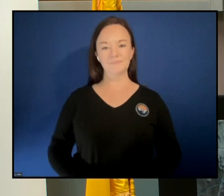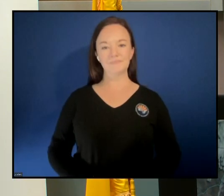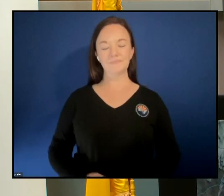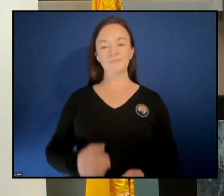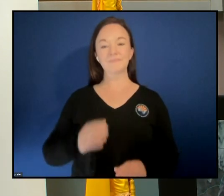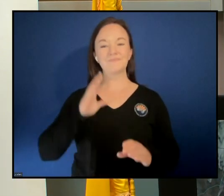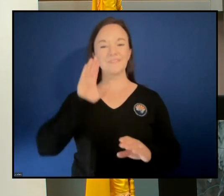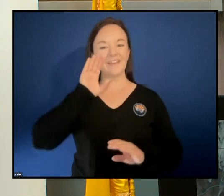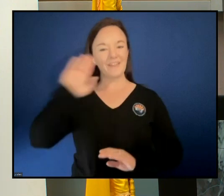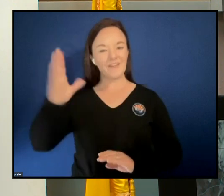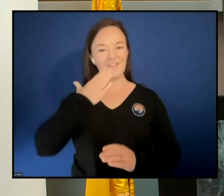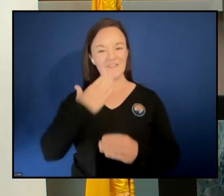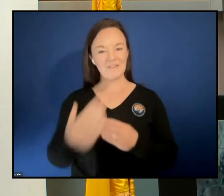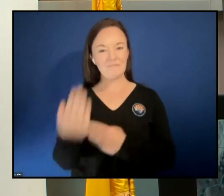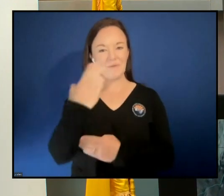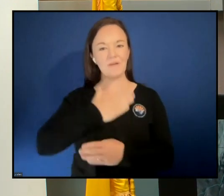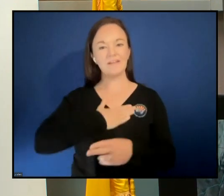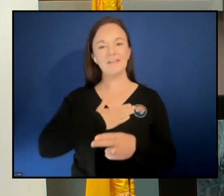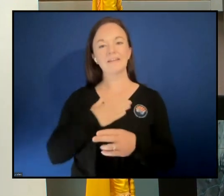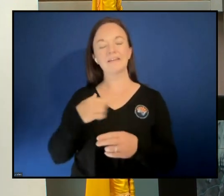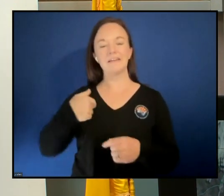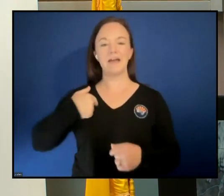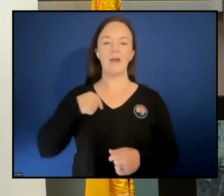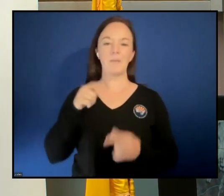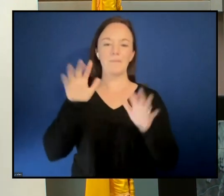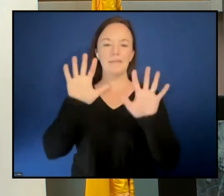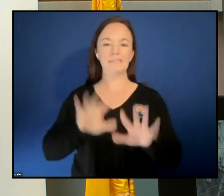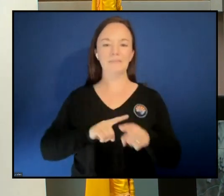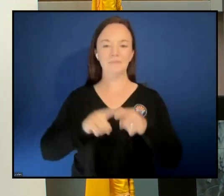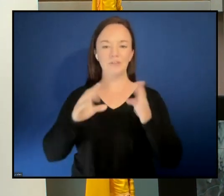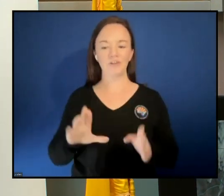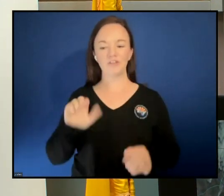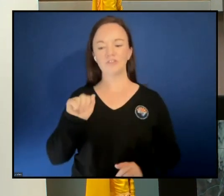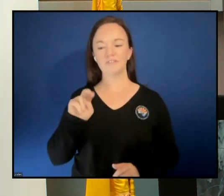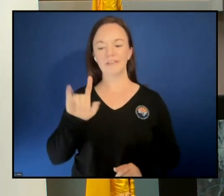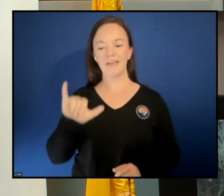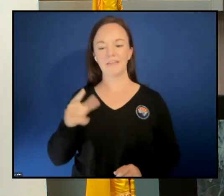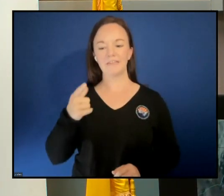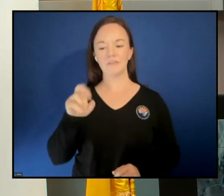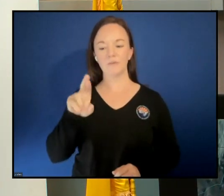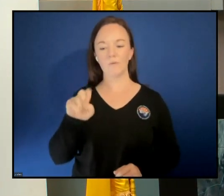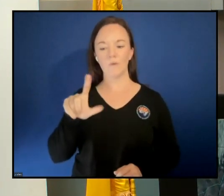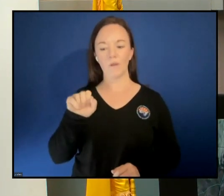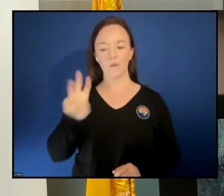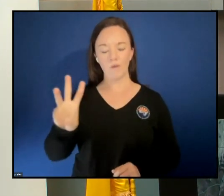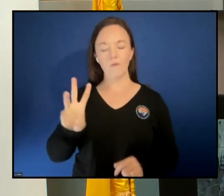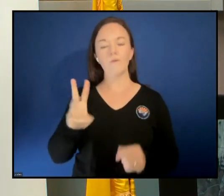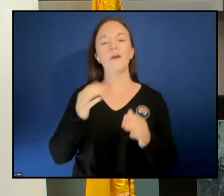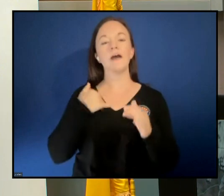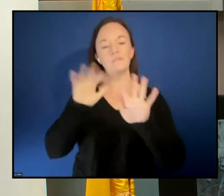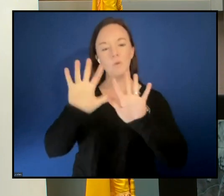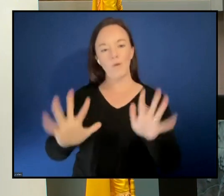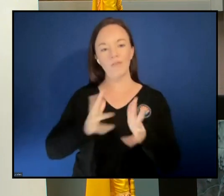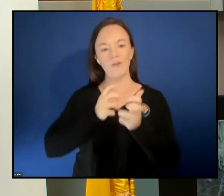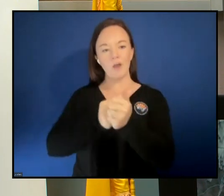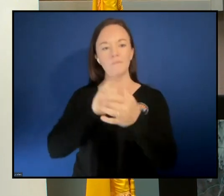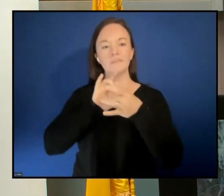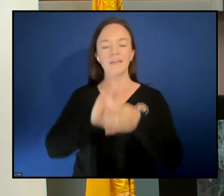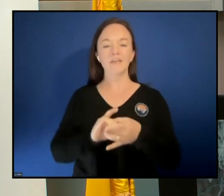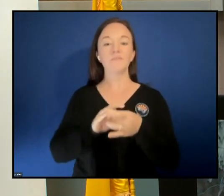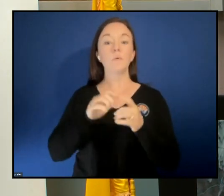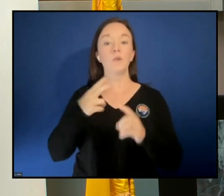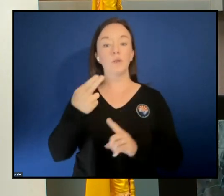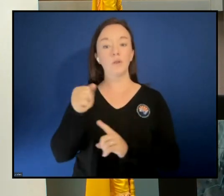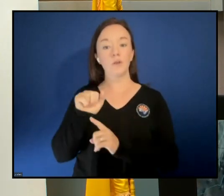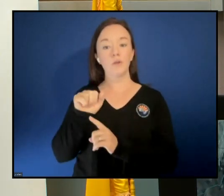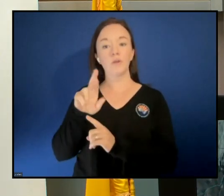Hey, good morning. It's Incident Meteorologist Andy Gorelow here with your daily weather update for the Hermit's Peak Calf Canyon fires.